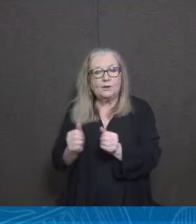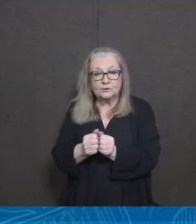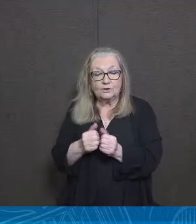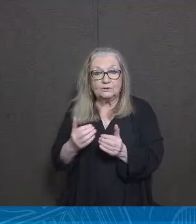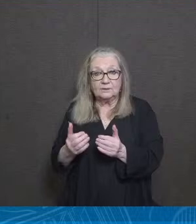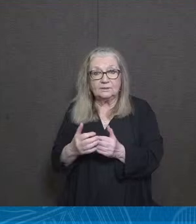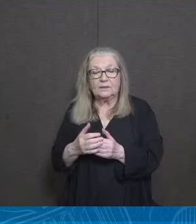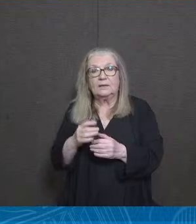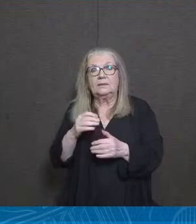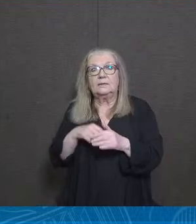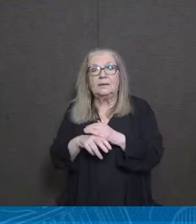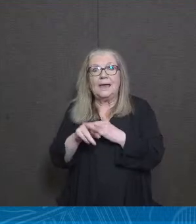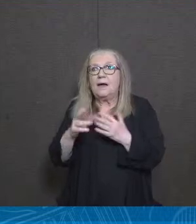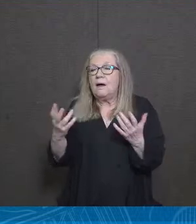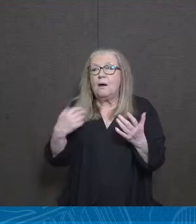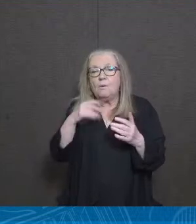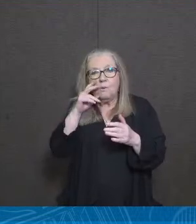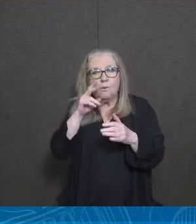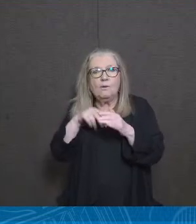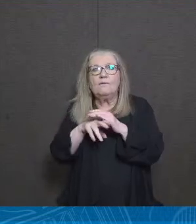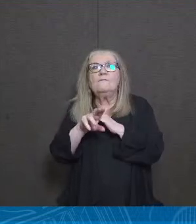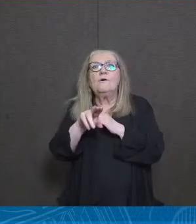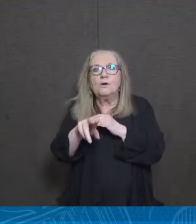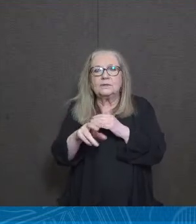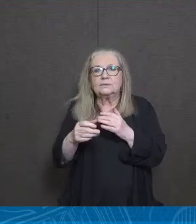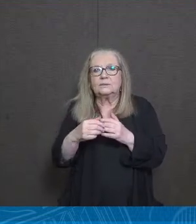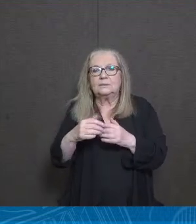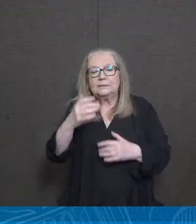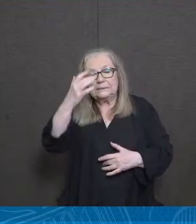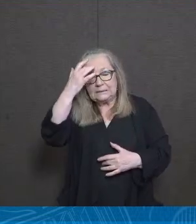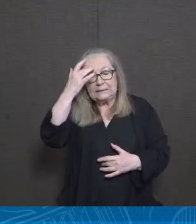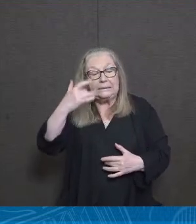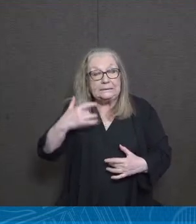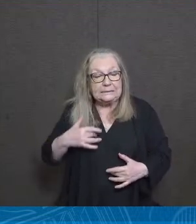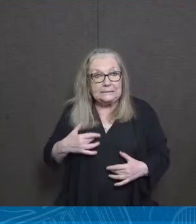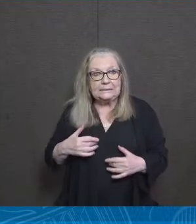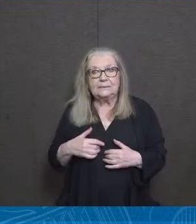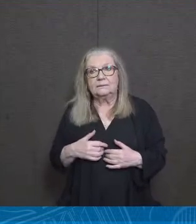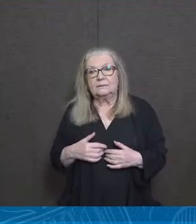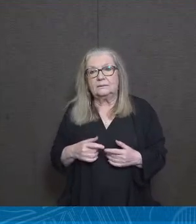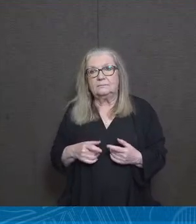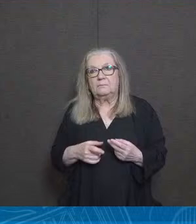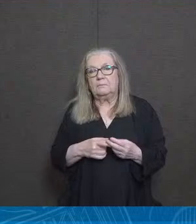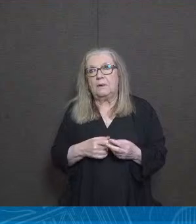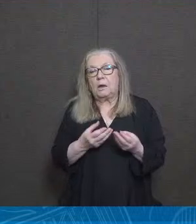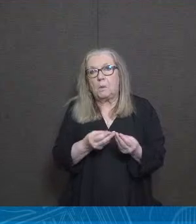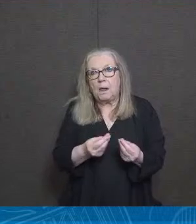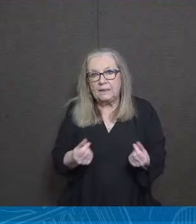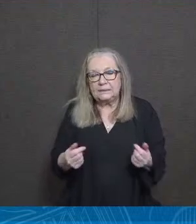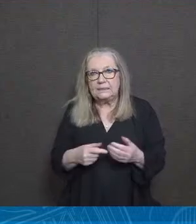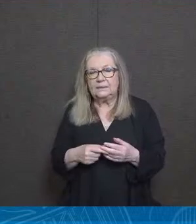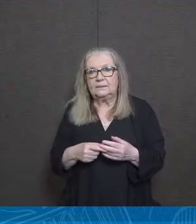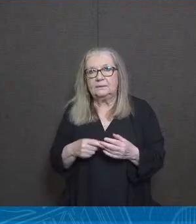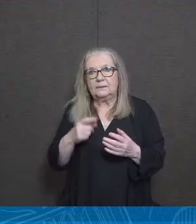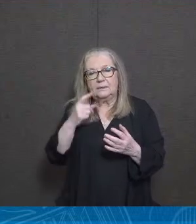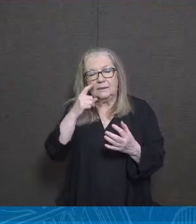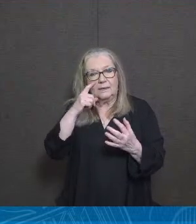collaboration, forecasting, infectious disease, quality representation,